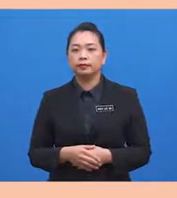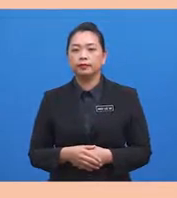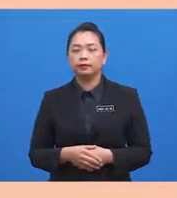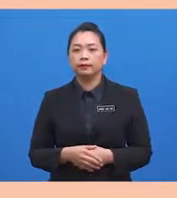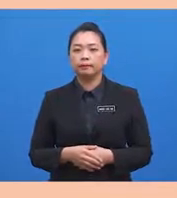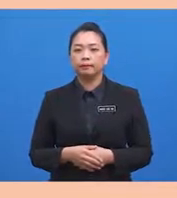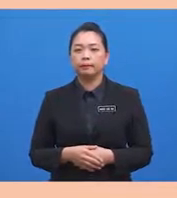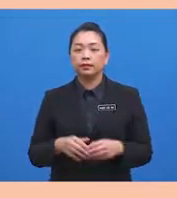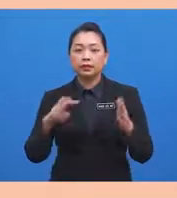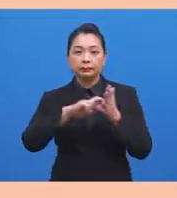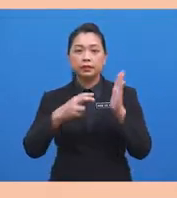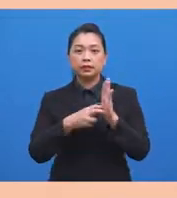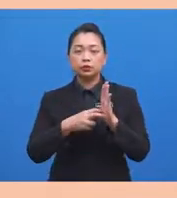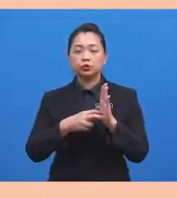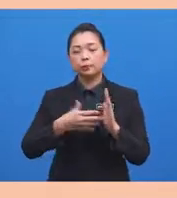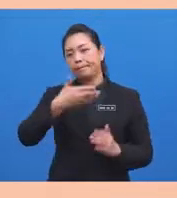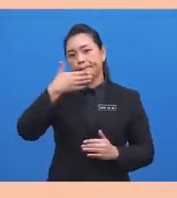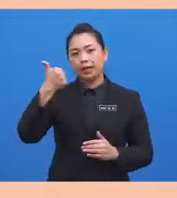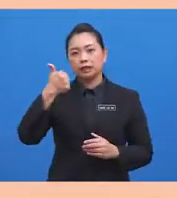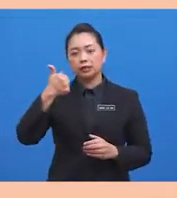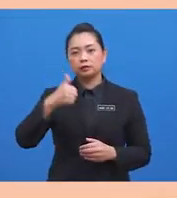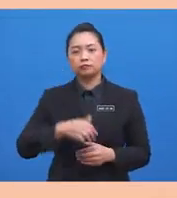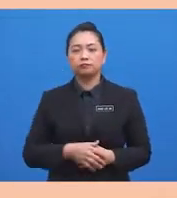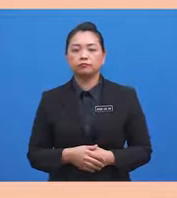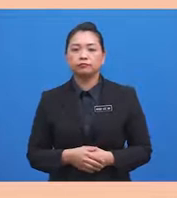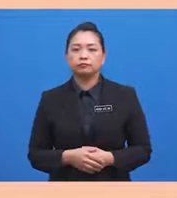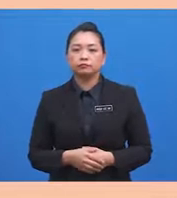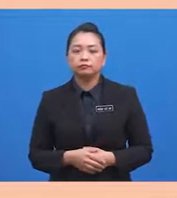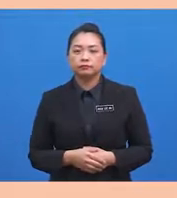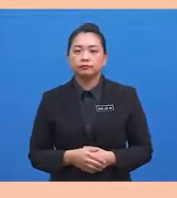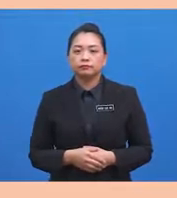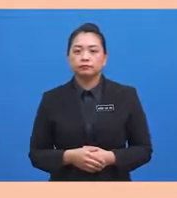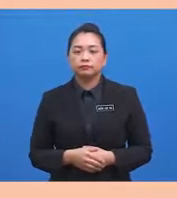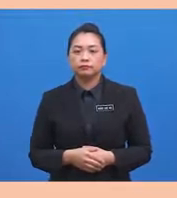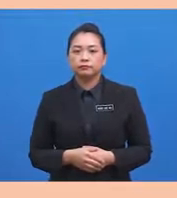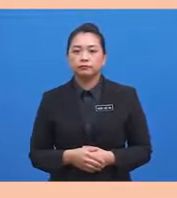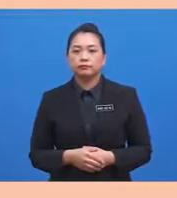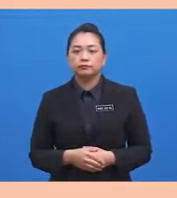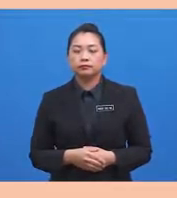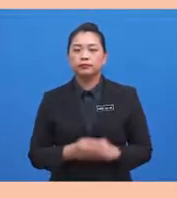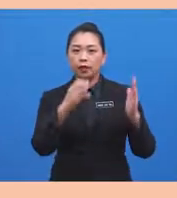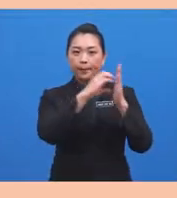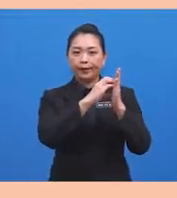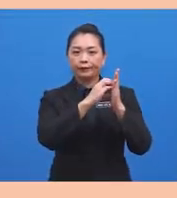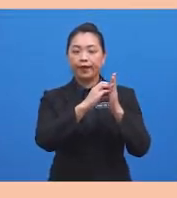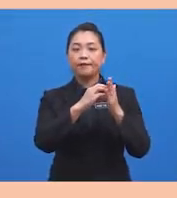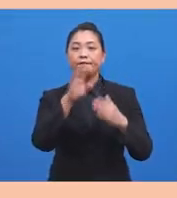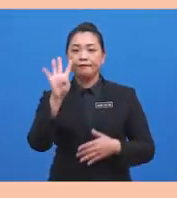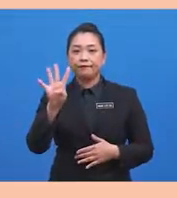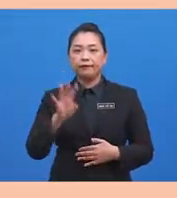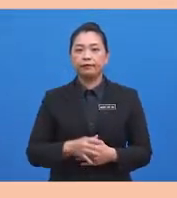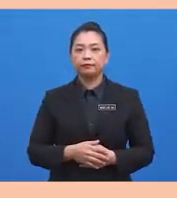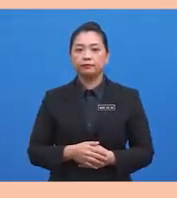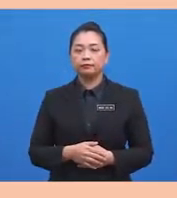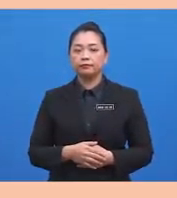which simply means to be better at, to outshine. The last two words are in paragraph four. First is the